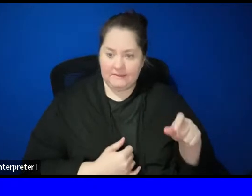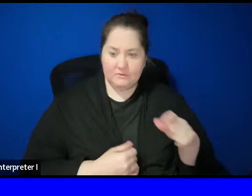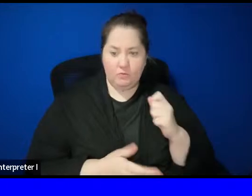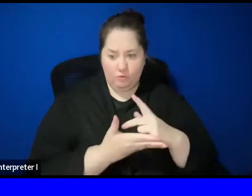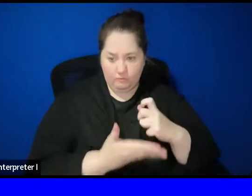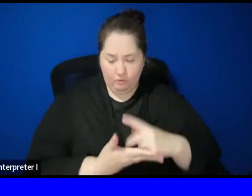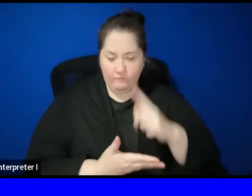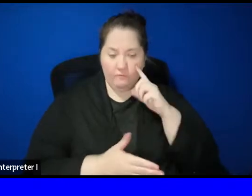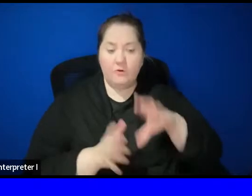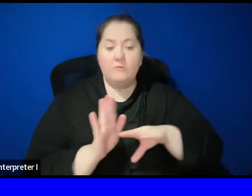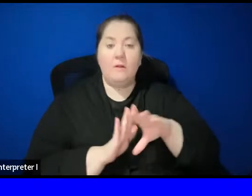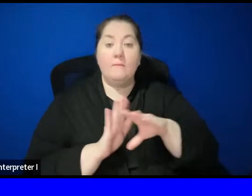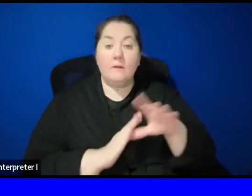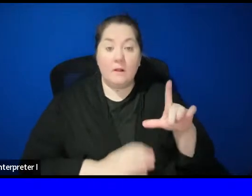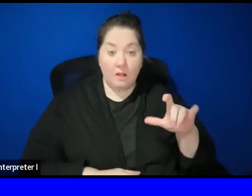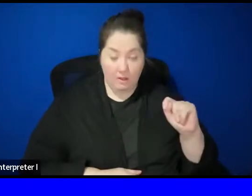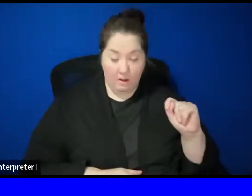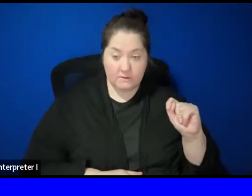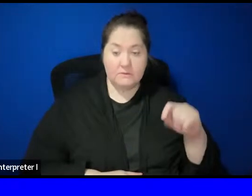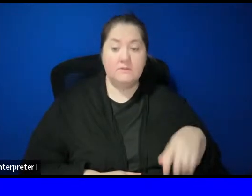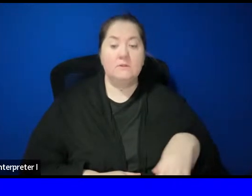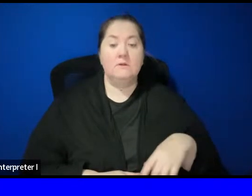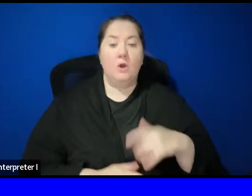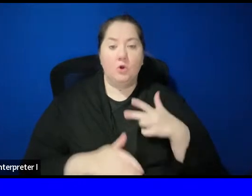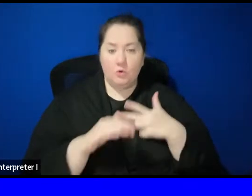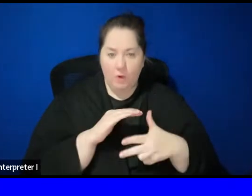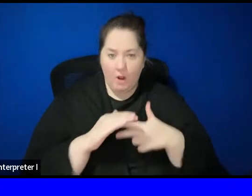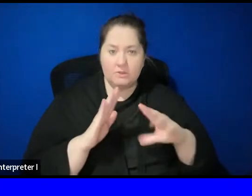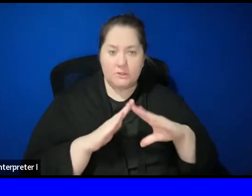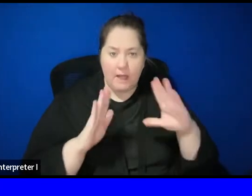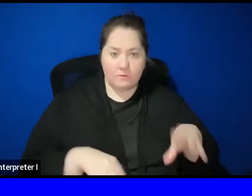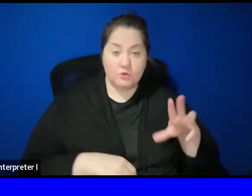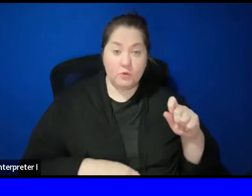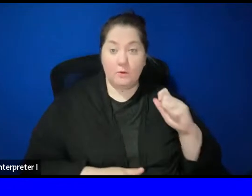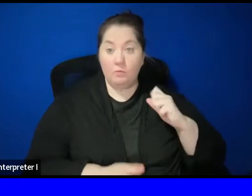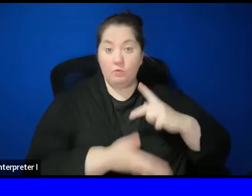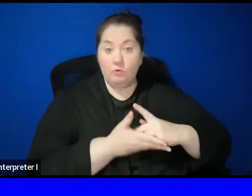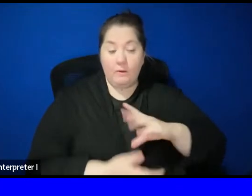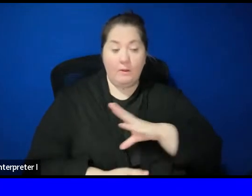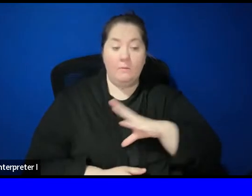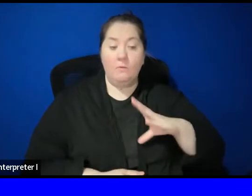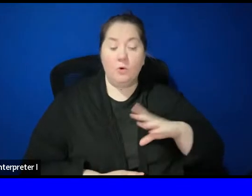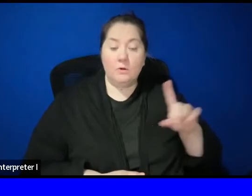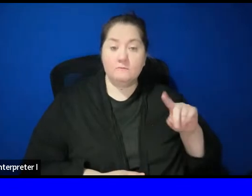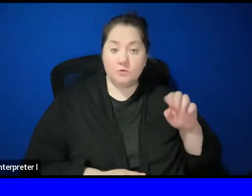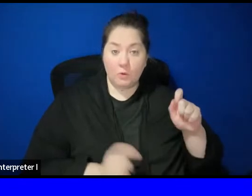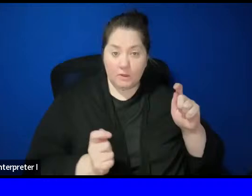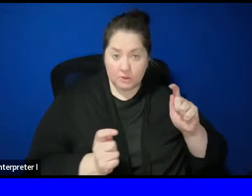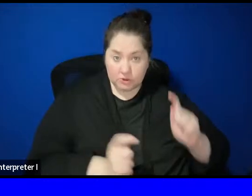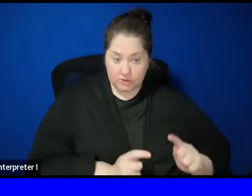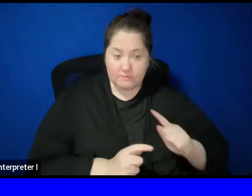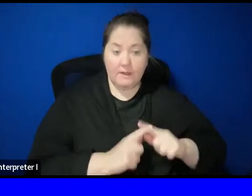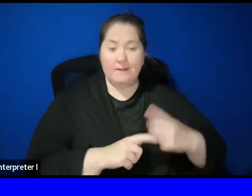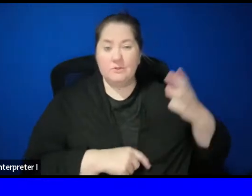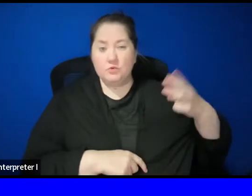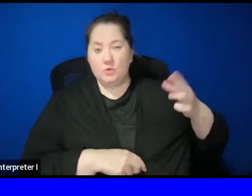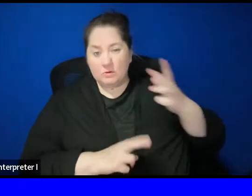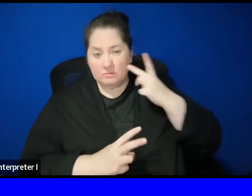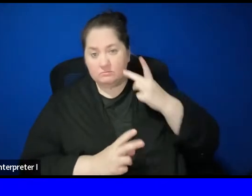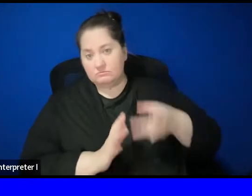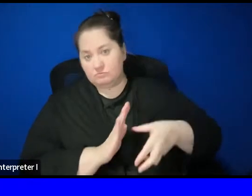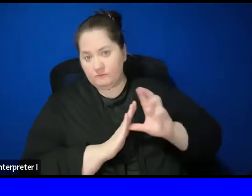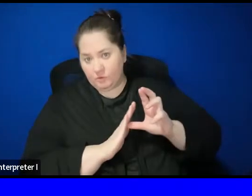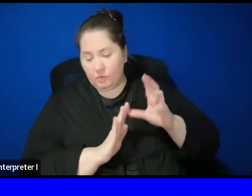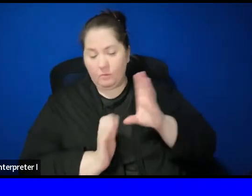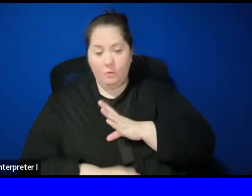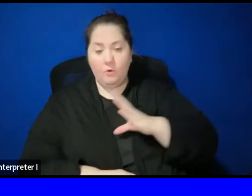for development of a lot, a garage, and a housing unit that has been approved by the Board of Zoning Adjustment and the Historic Preservation Review Board. The